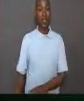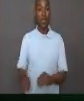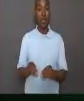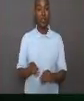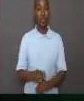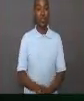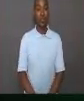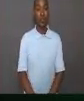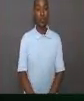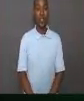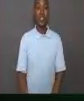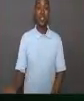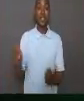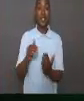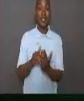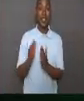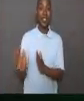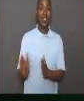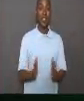Students, let's get ready.